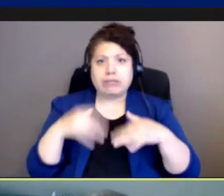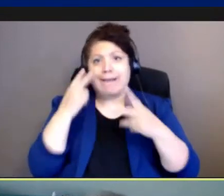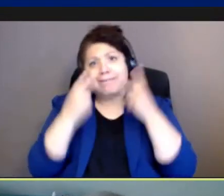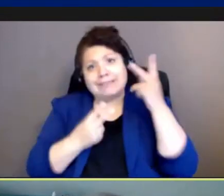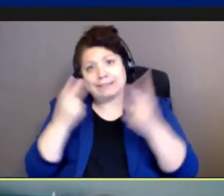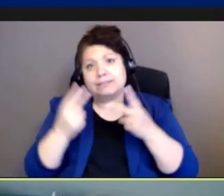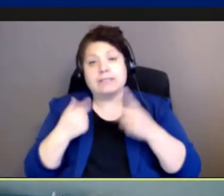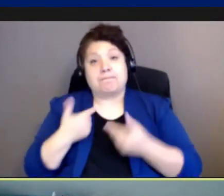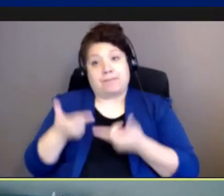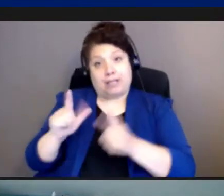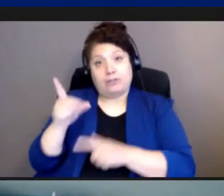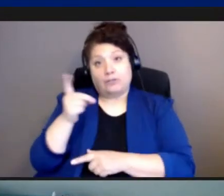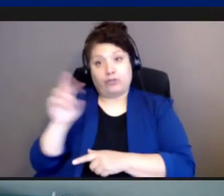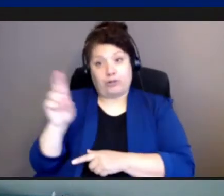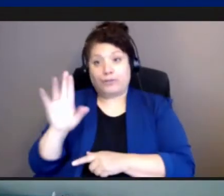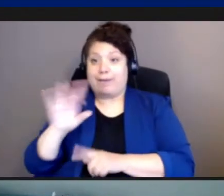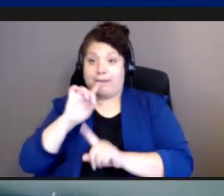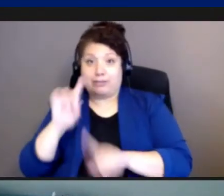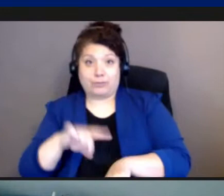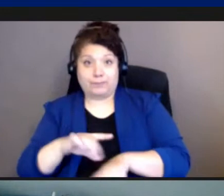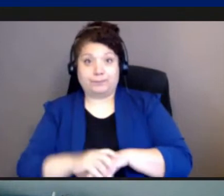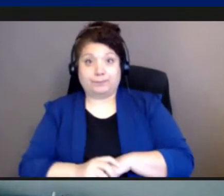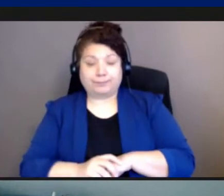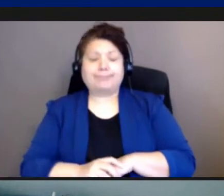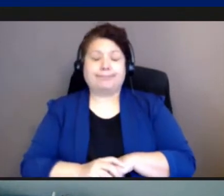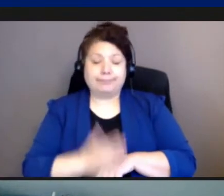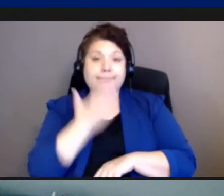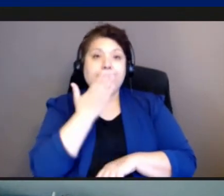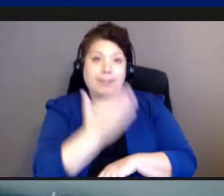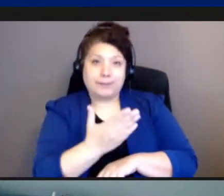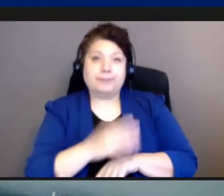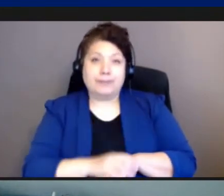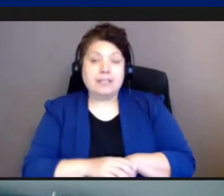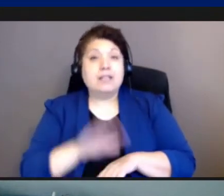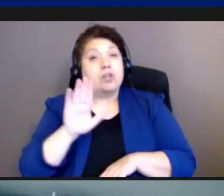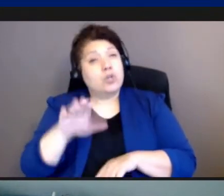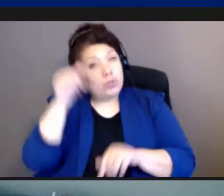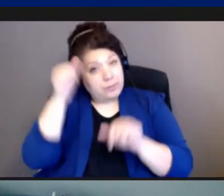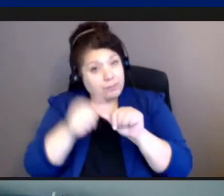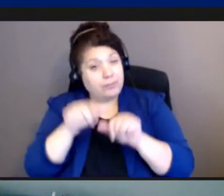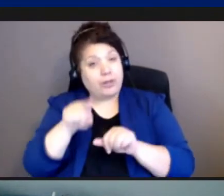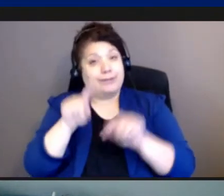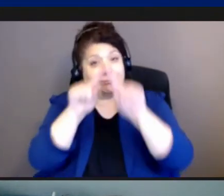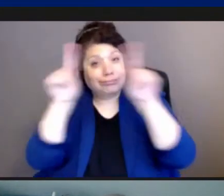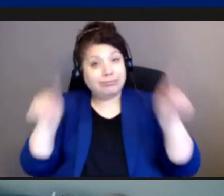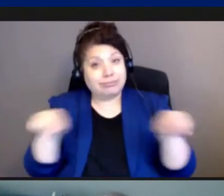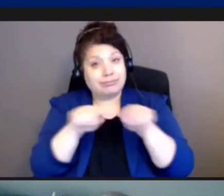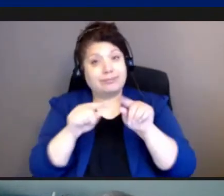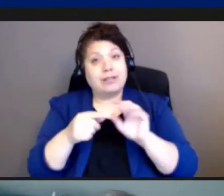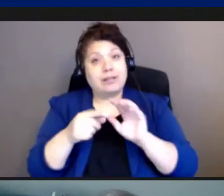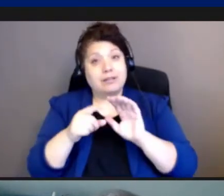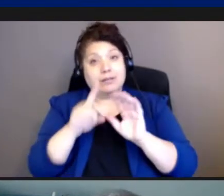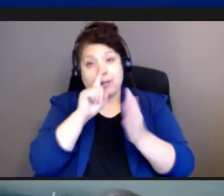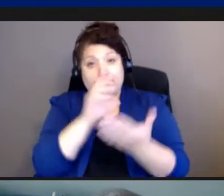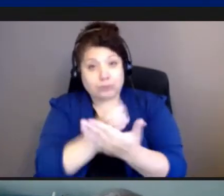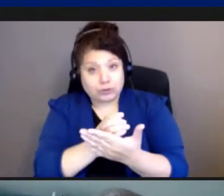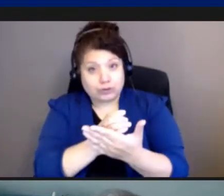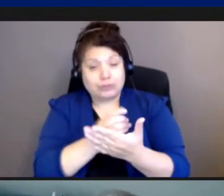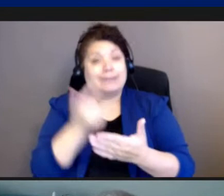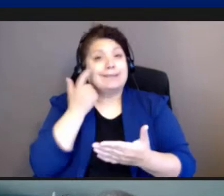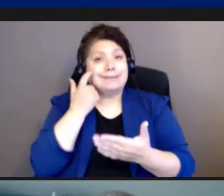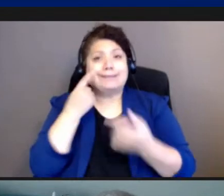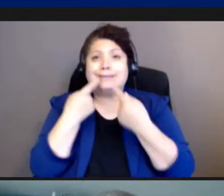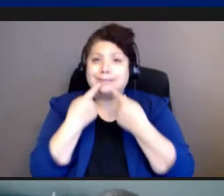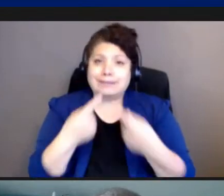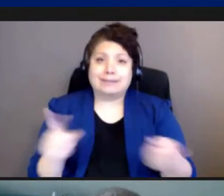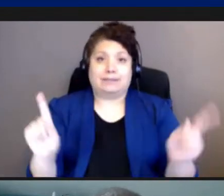travel piece. Right. No, thanks, Chair. And if you think back to the infographic that we released this morning and alluded